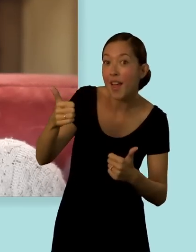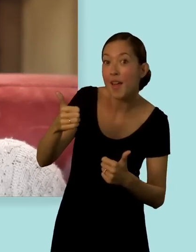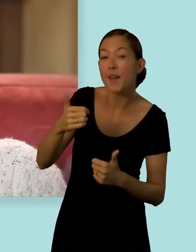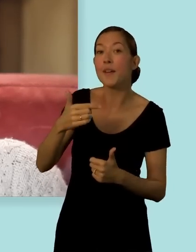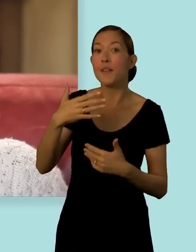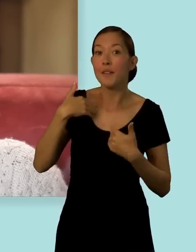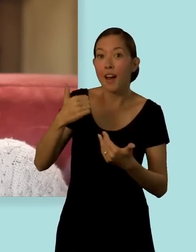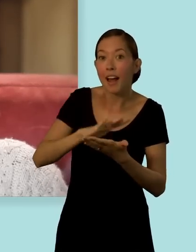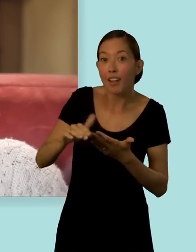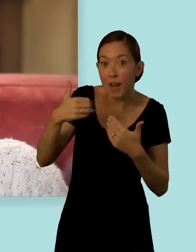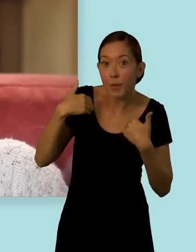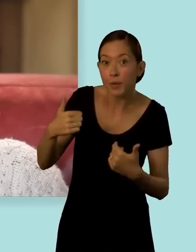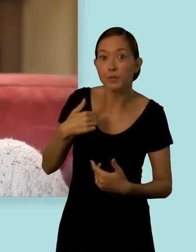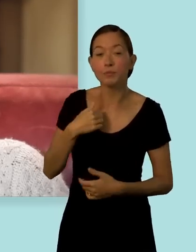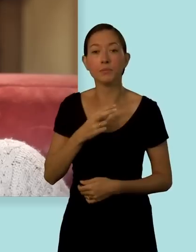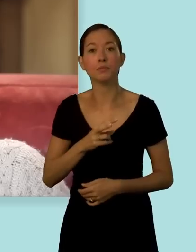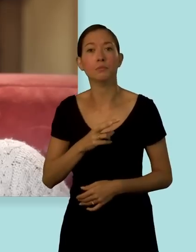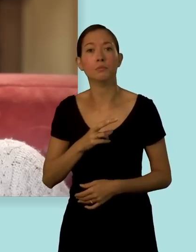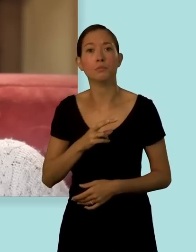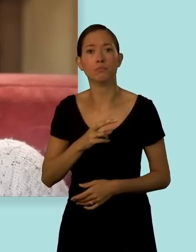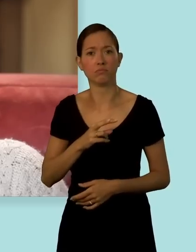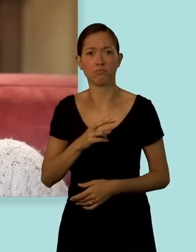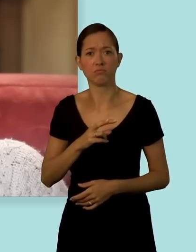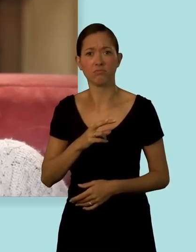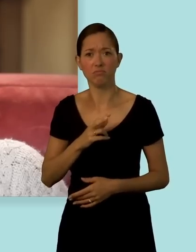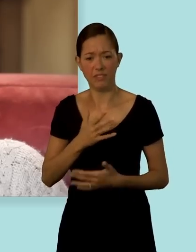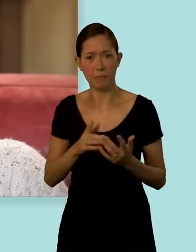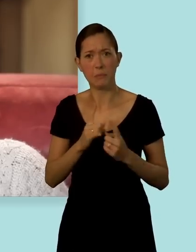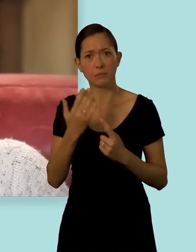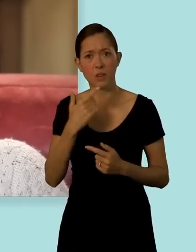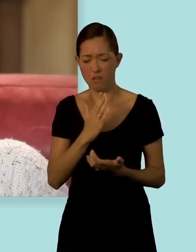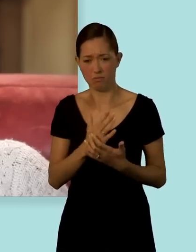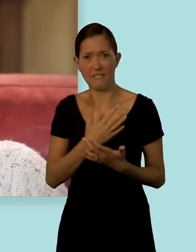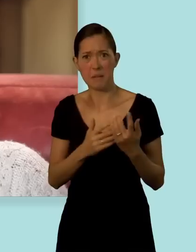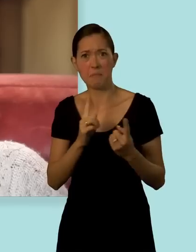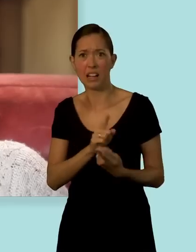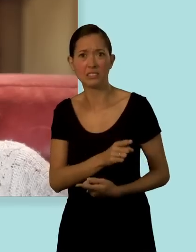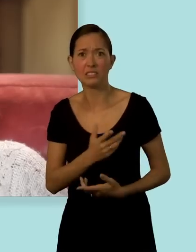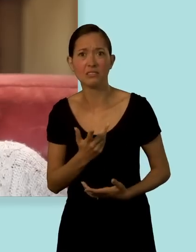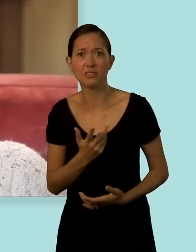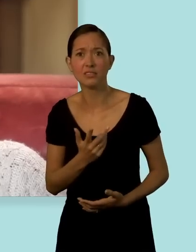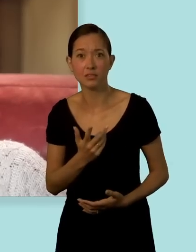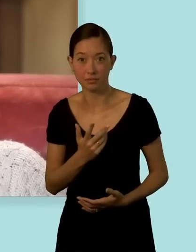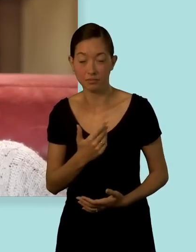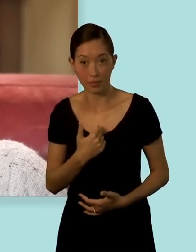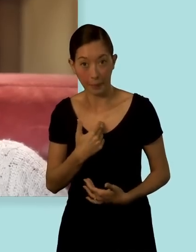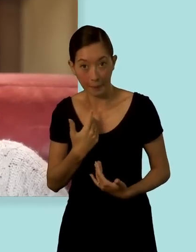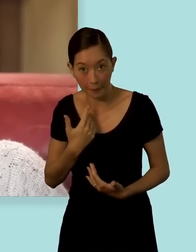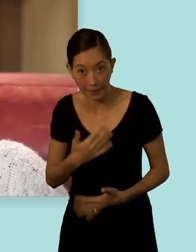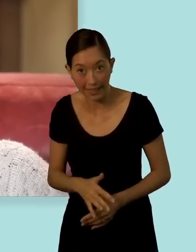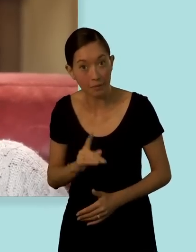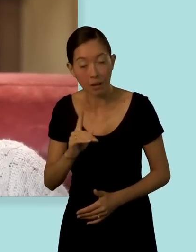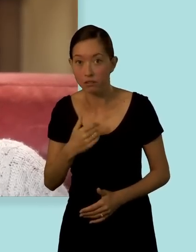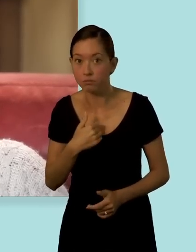and this person came up to me and said, "Hello Hilary, how are you?" And I would have sworn I had never met that